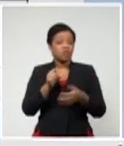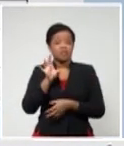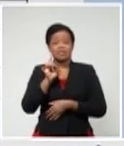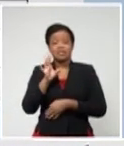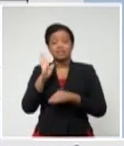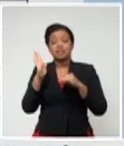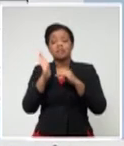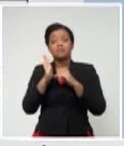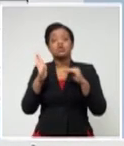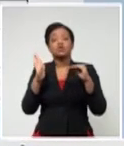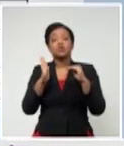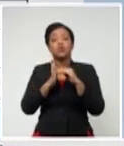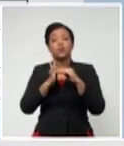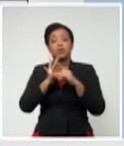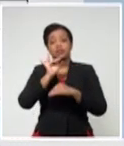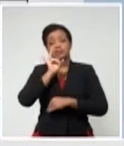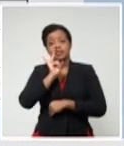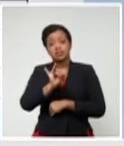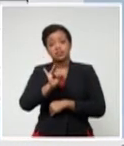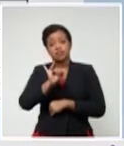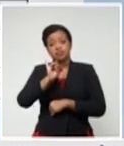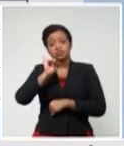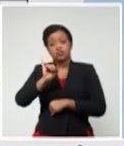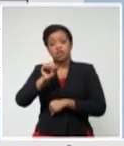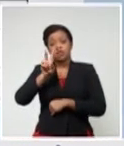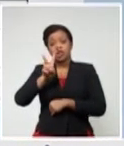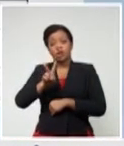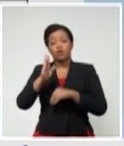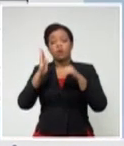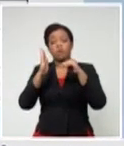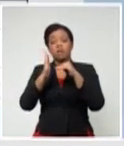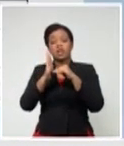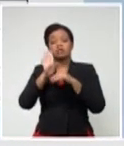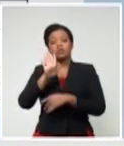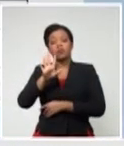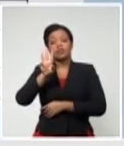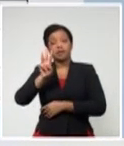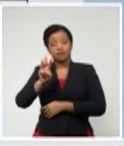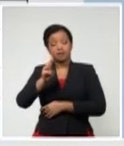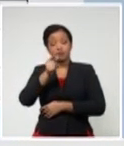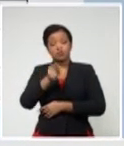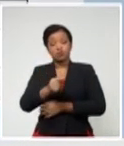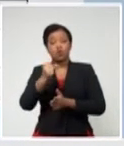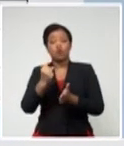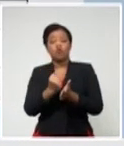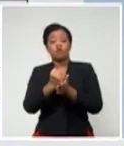15,762,053 confirmed COVID-19 cases worldwide, after